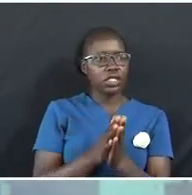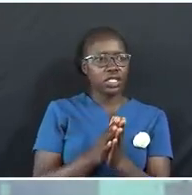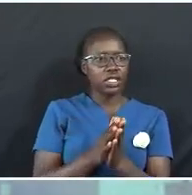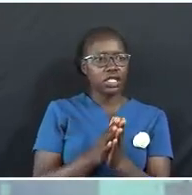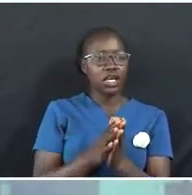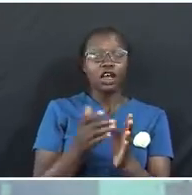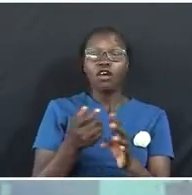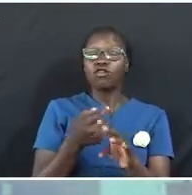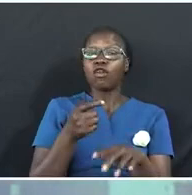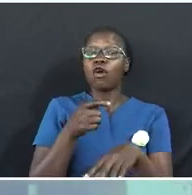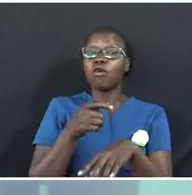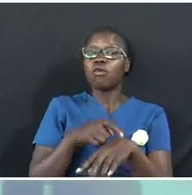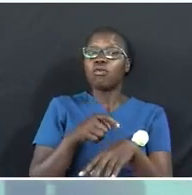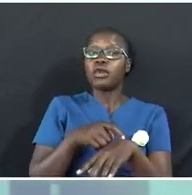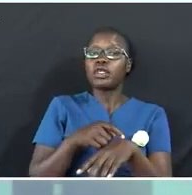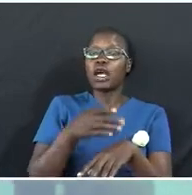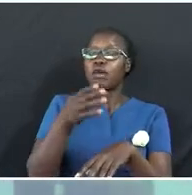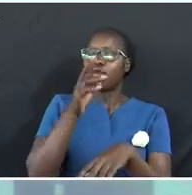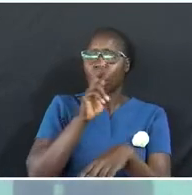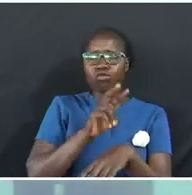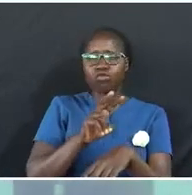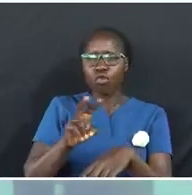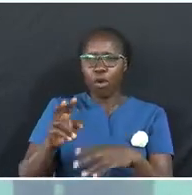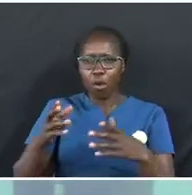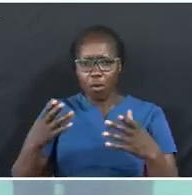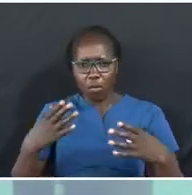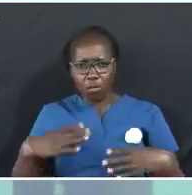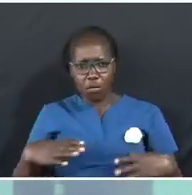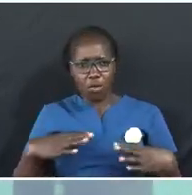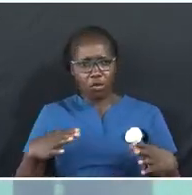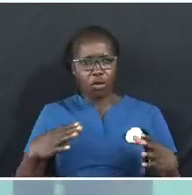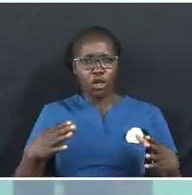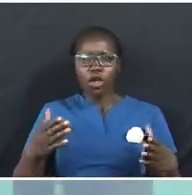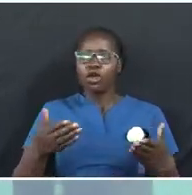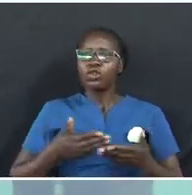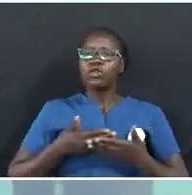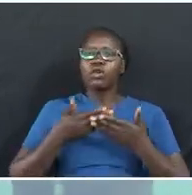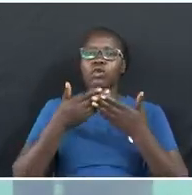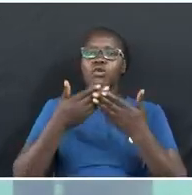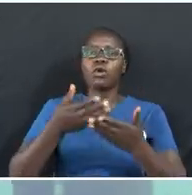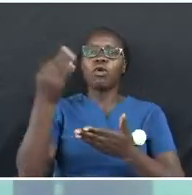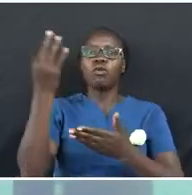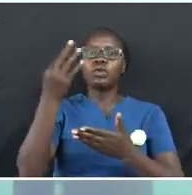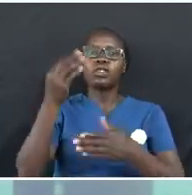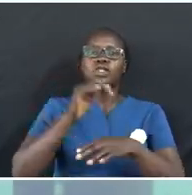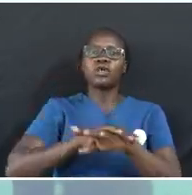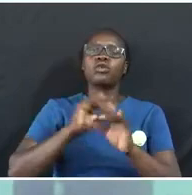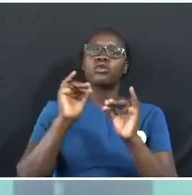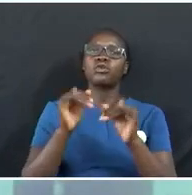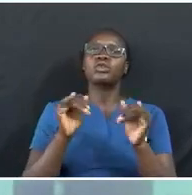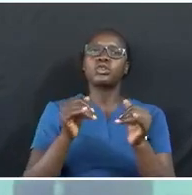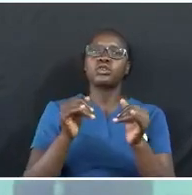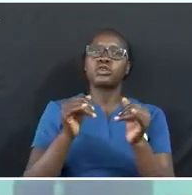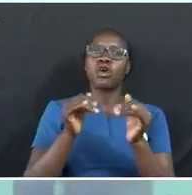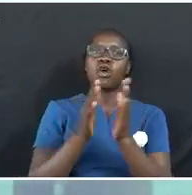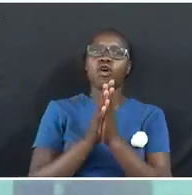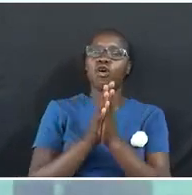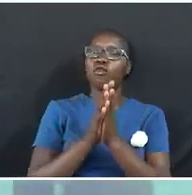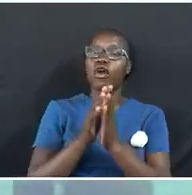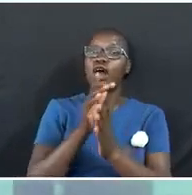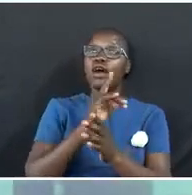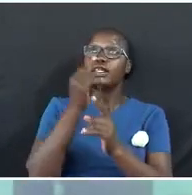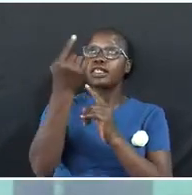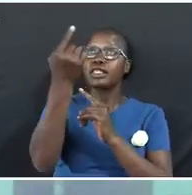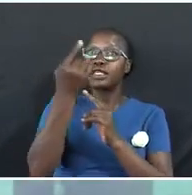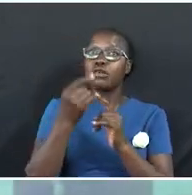the time God saw fit for him to bring good news of salvation to man, right away